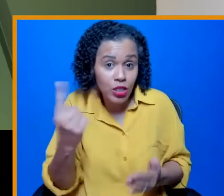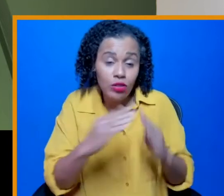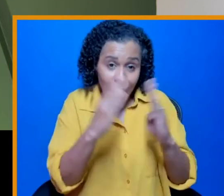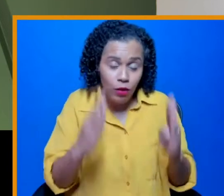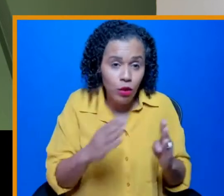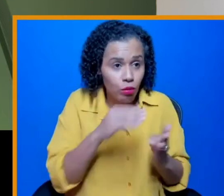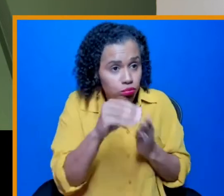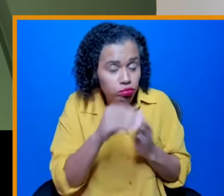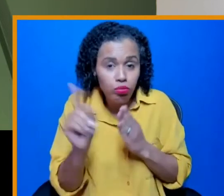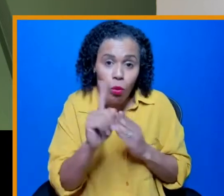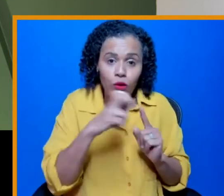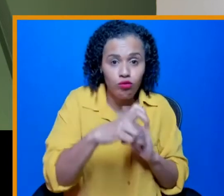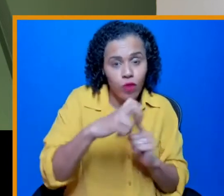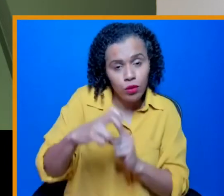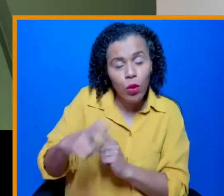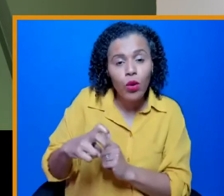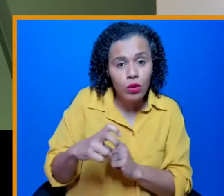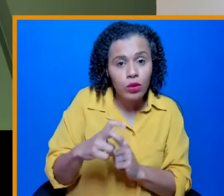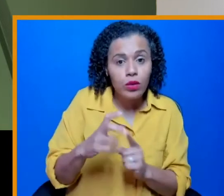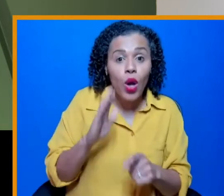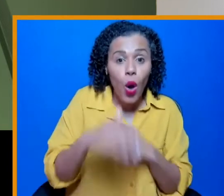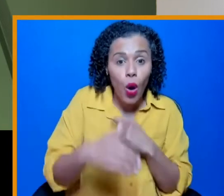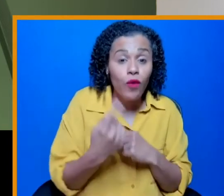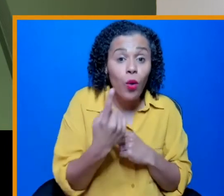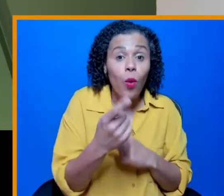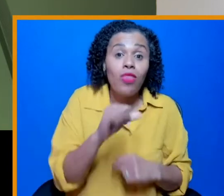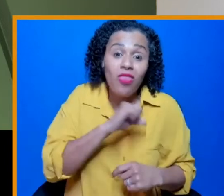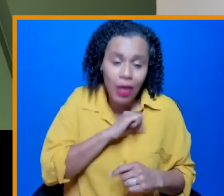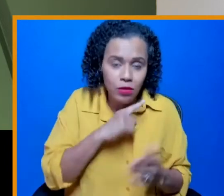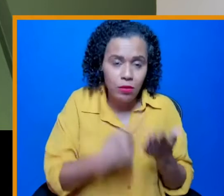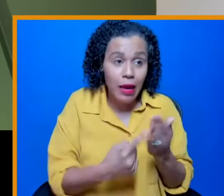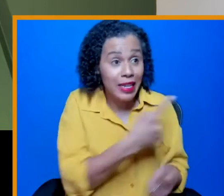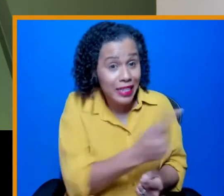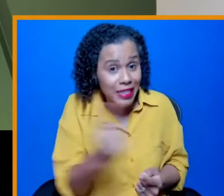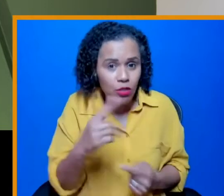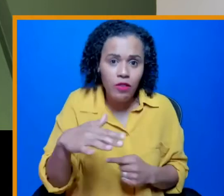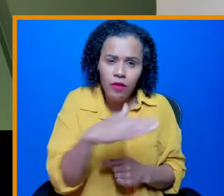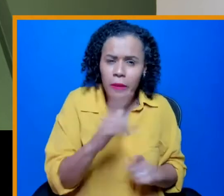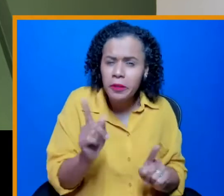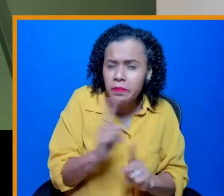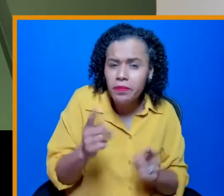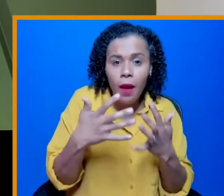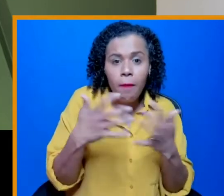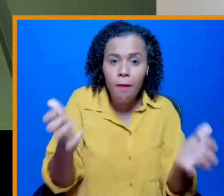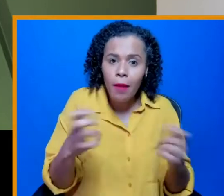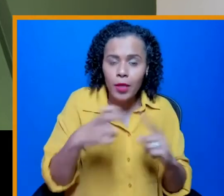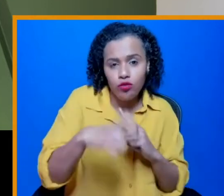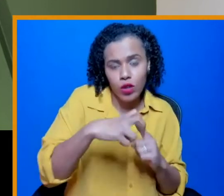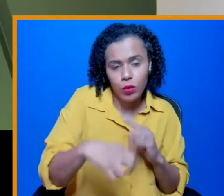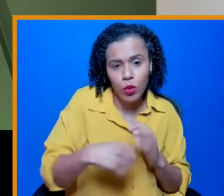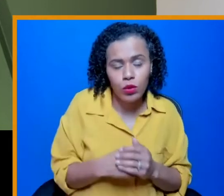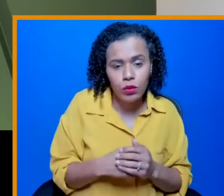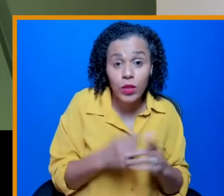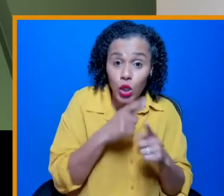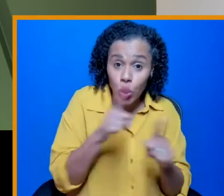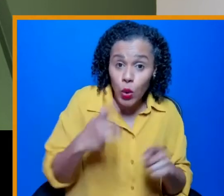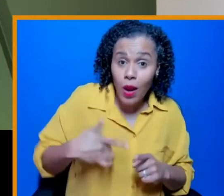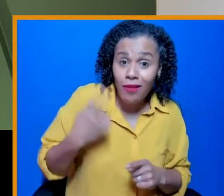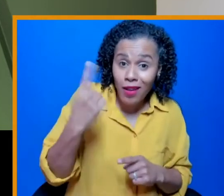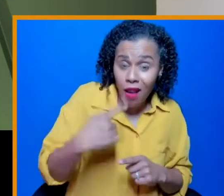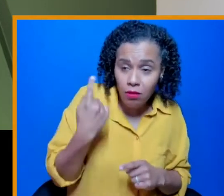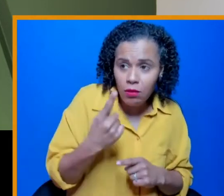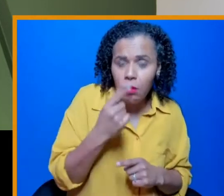transport and well over £1,000 per family on public transport. If you live in London, you're likely